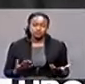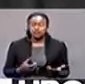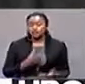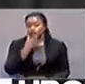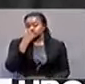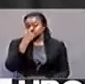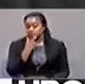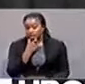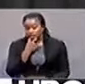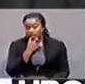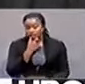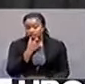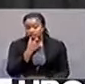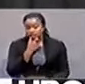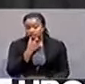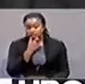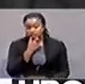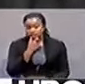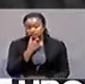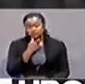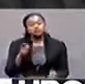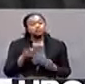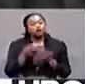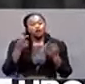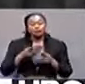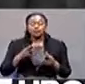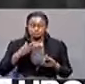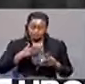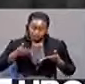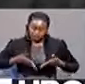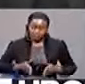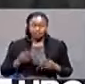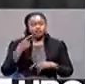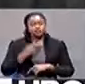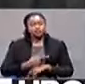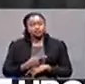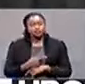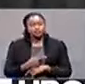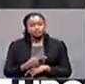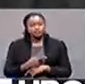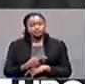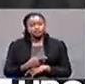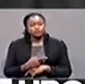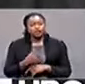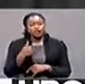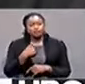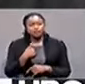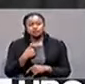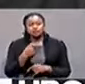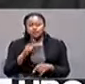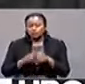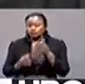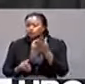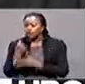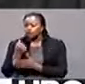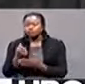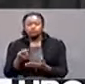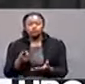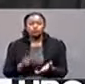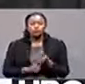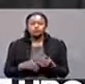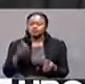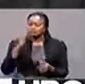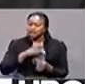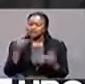Sadly, it is my birthday. I only got the bad news of the demise of